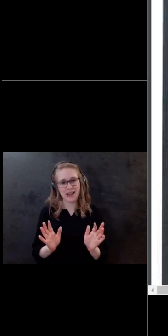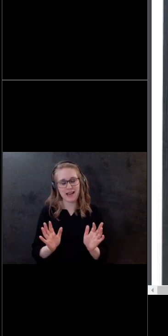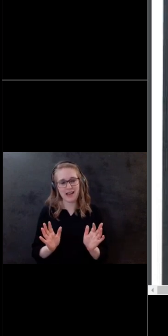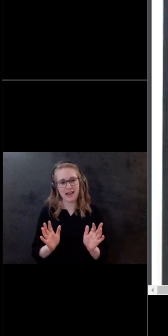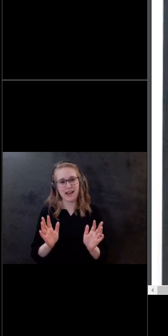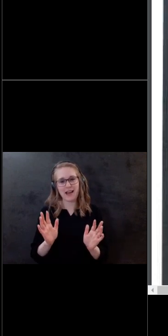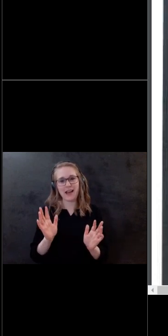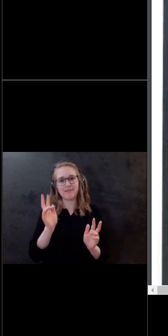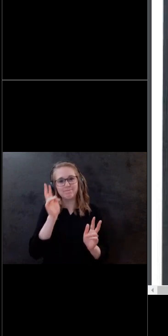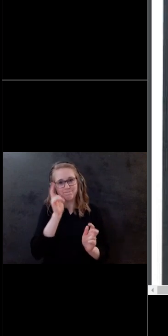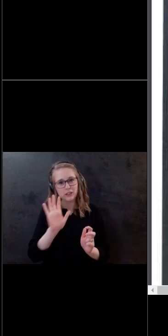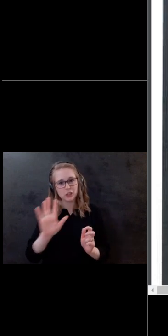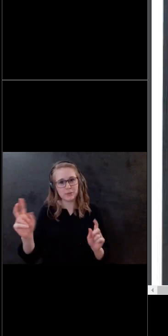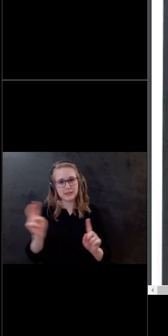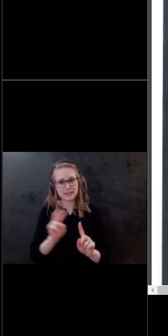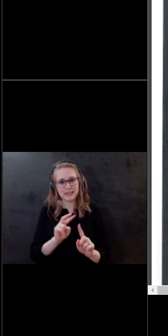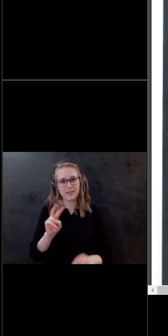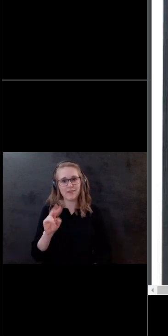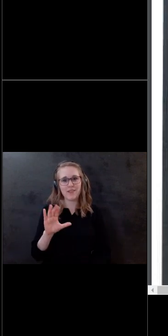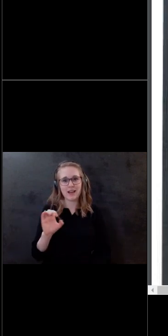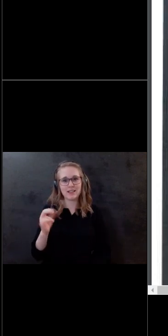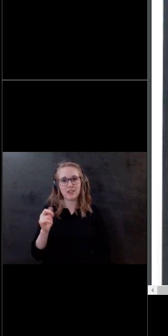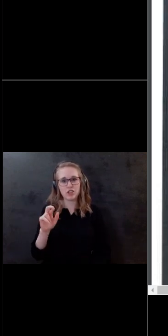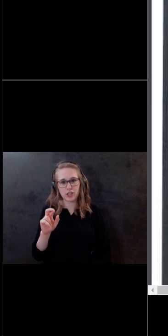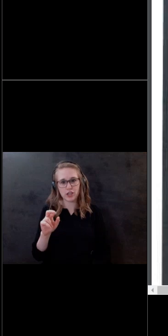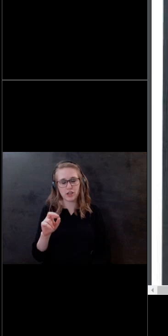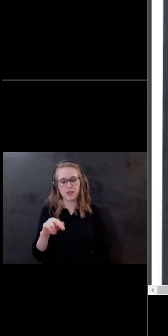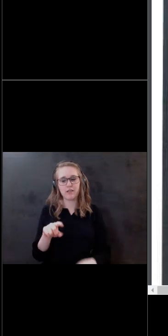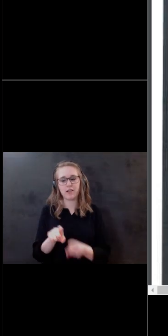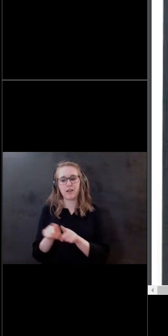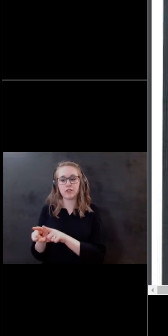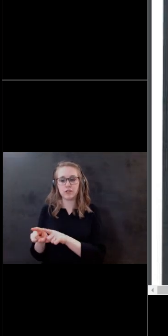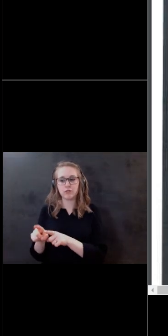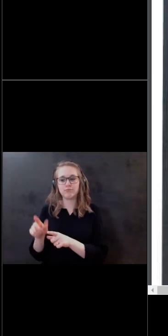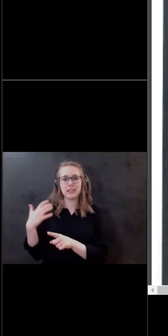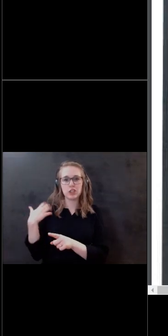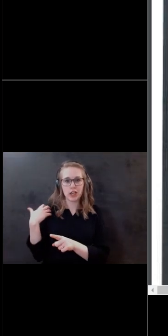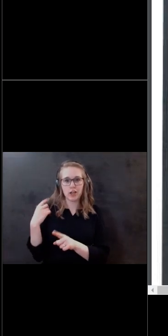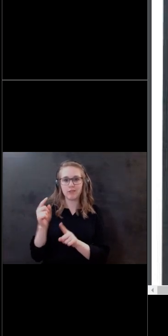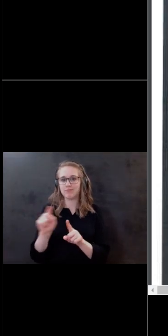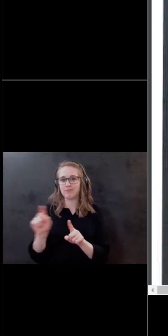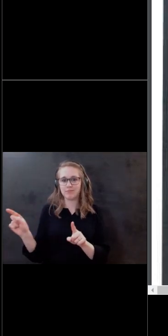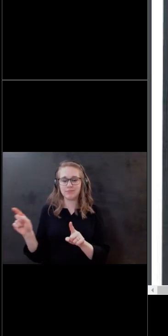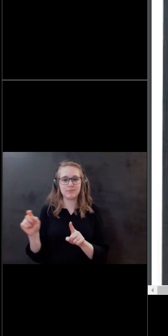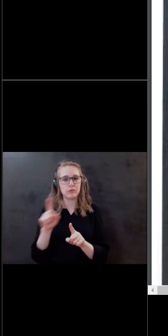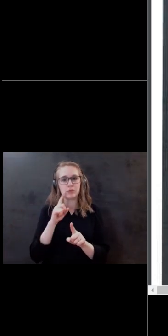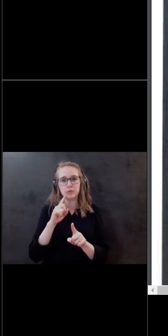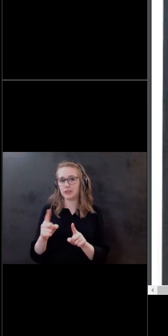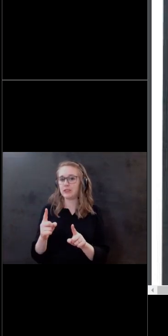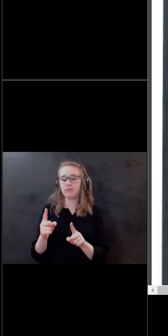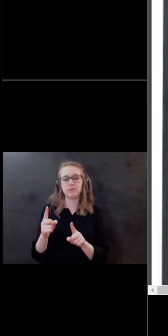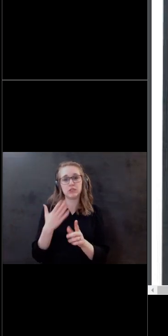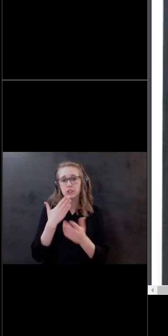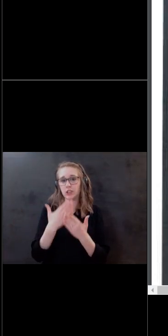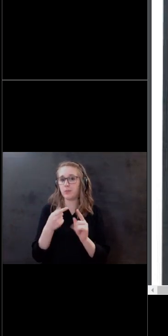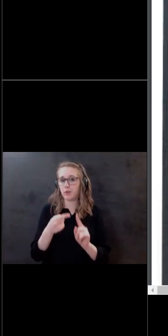where you're coming from, Vice Chair. I also hear our chair and all of you guys all have really valid points.